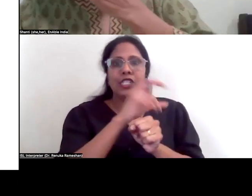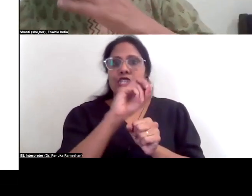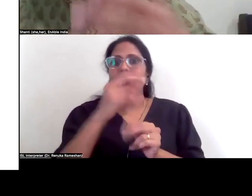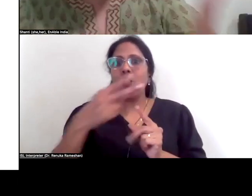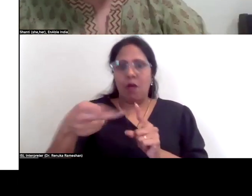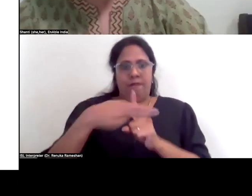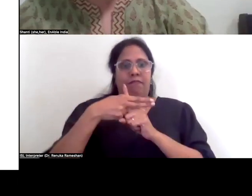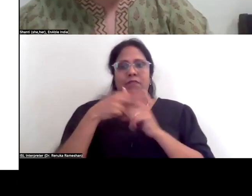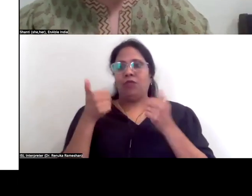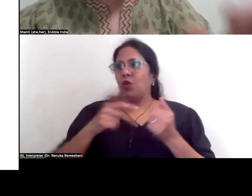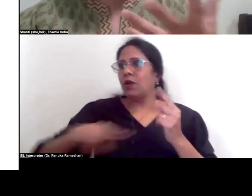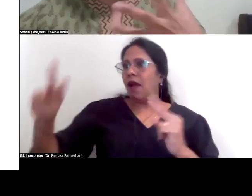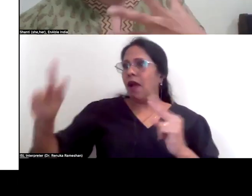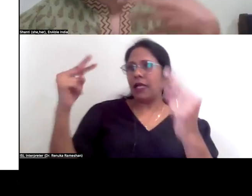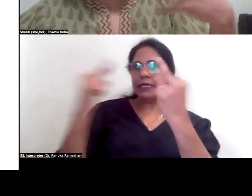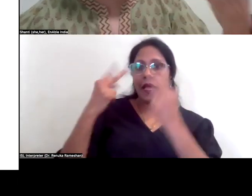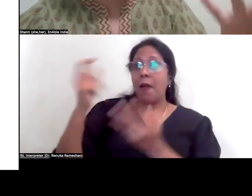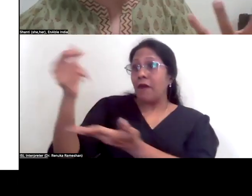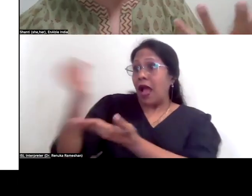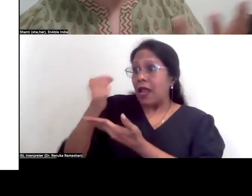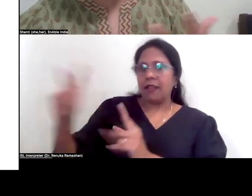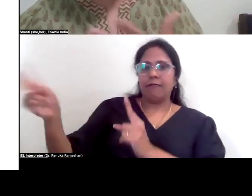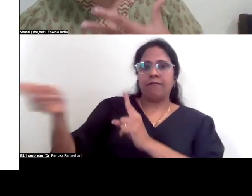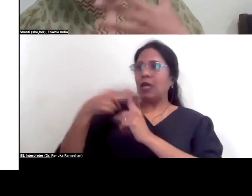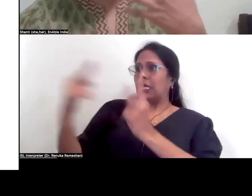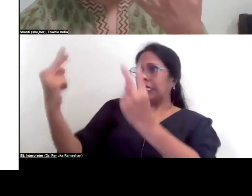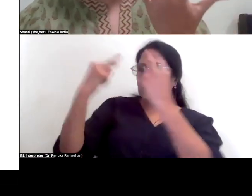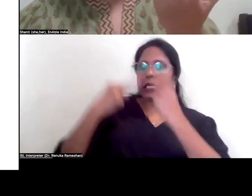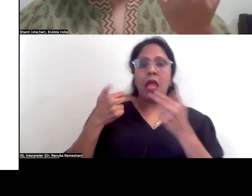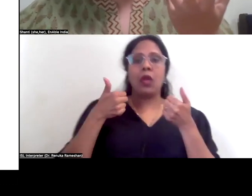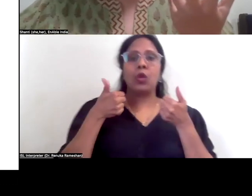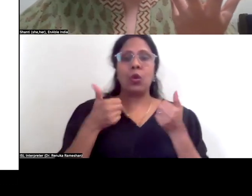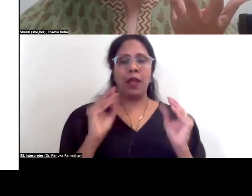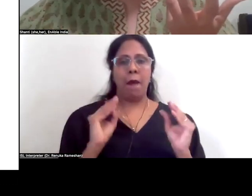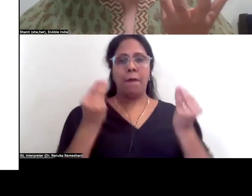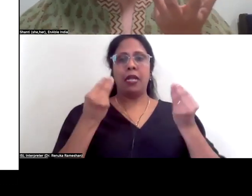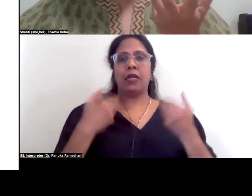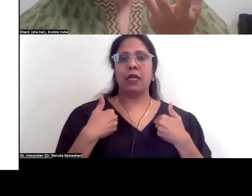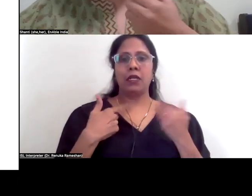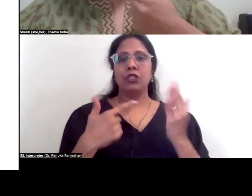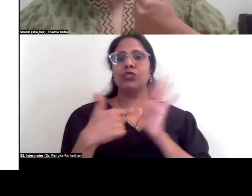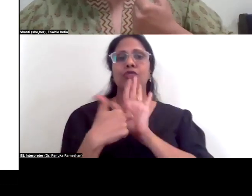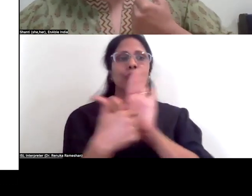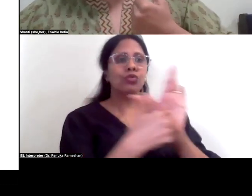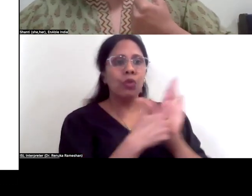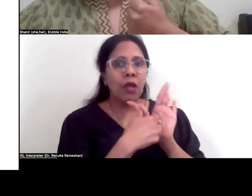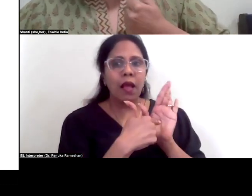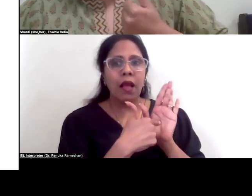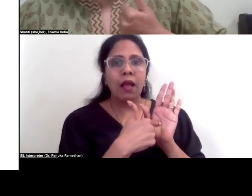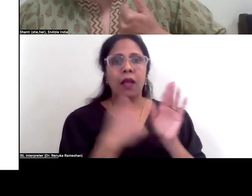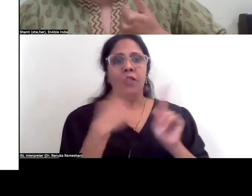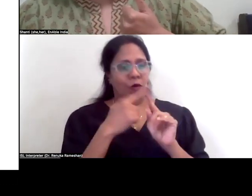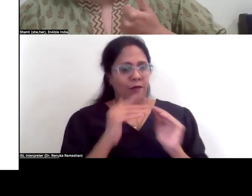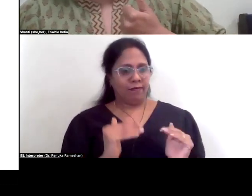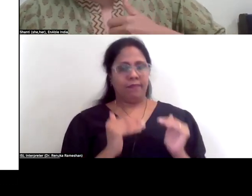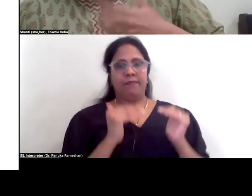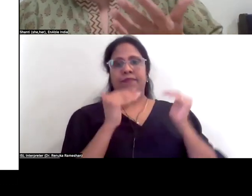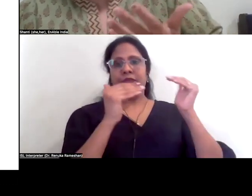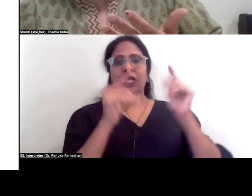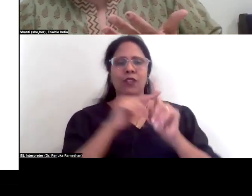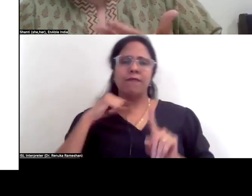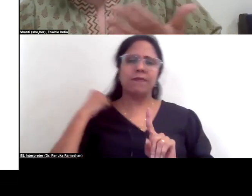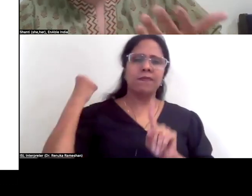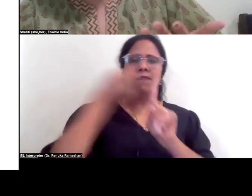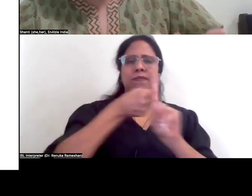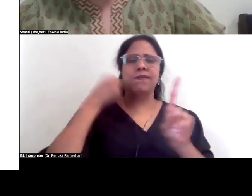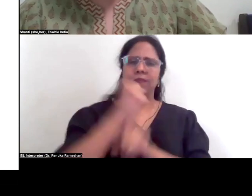me. Then achievement, when we achieve together, right? And there is also a morality aspect to it and status. I'm a champion.